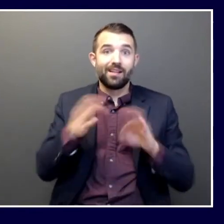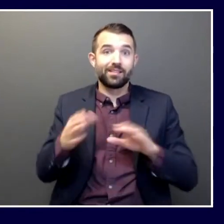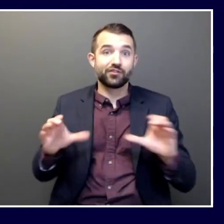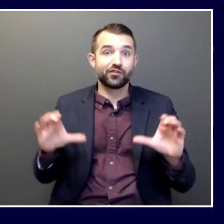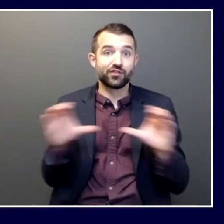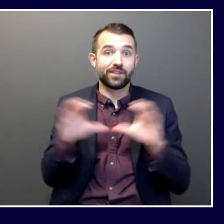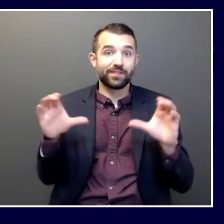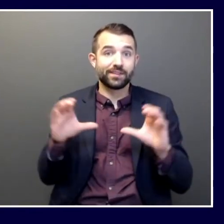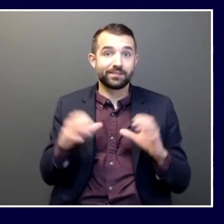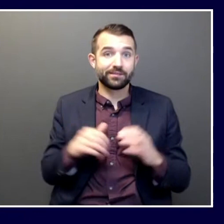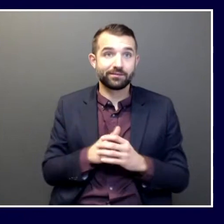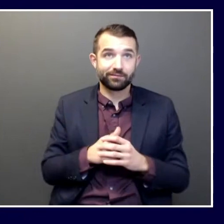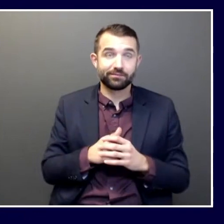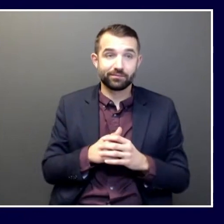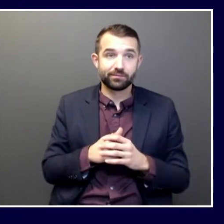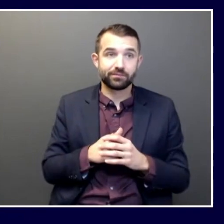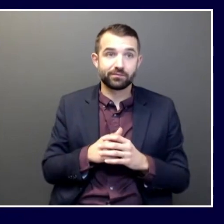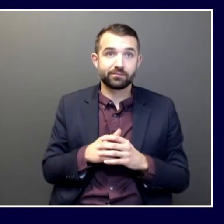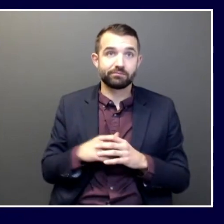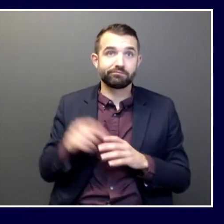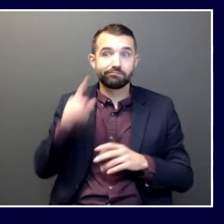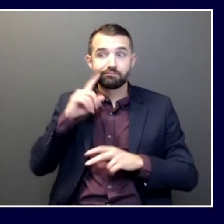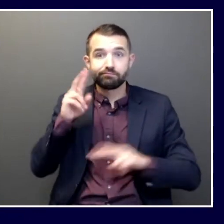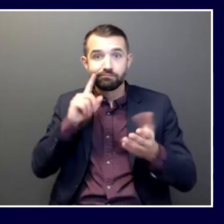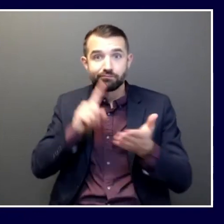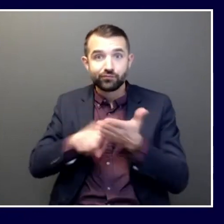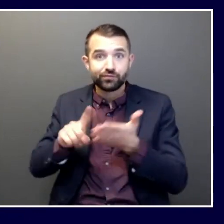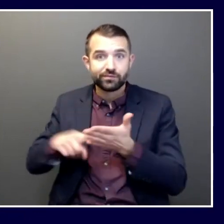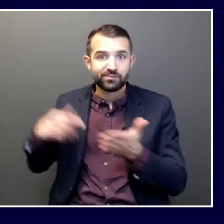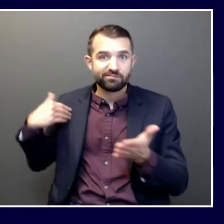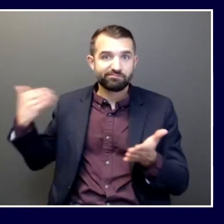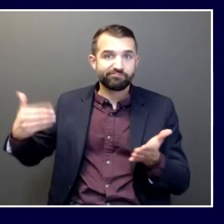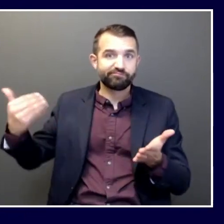ongoing throughout the pandemic, and that's not a new feature.